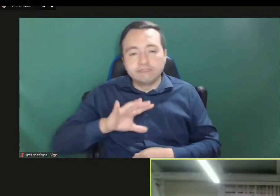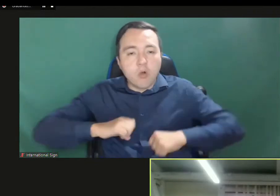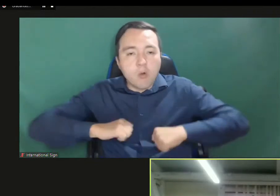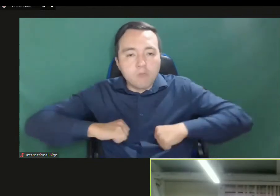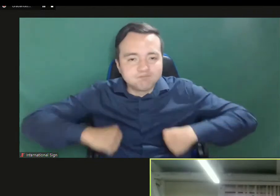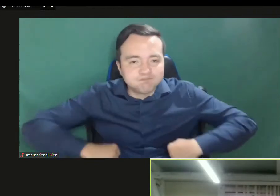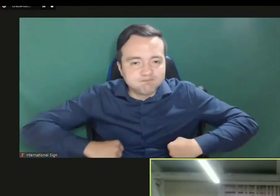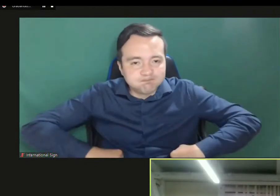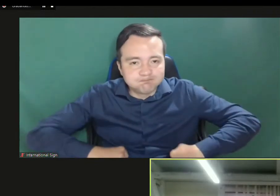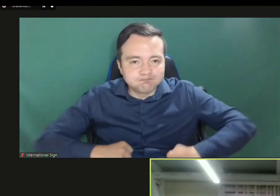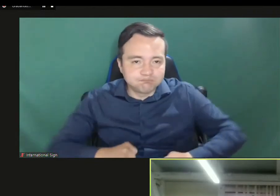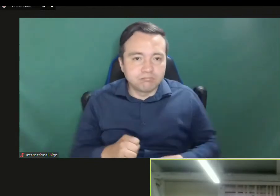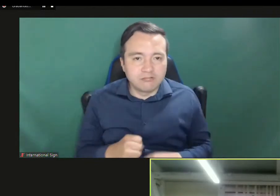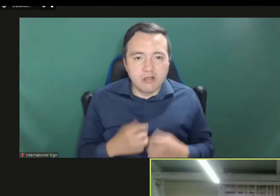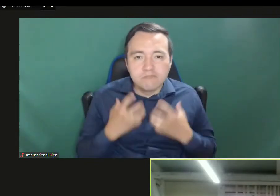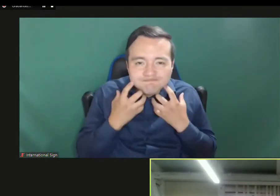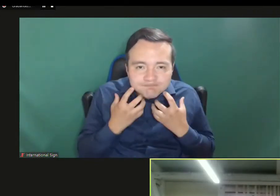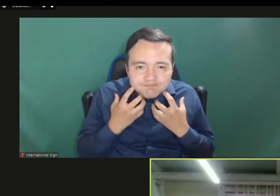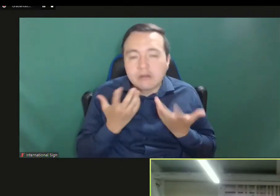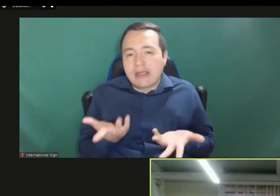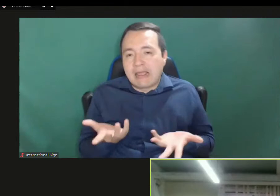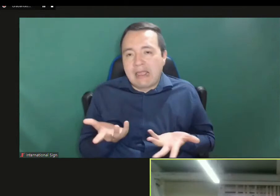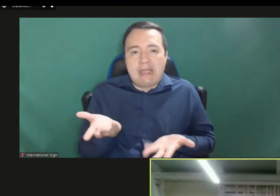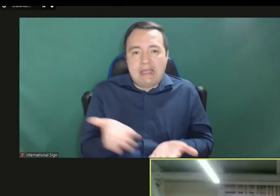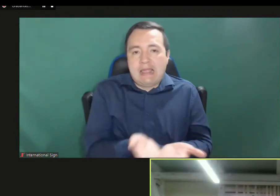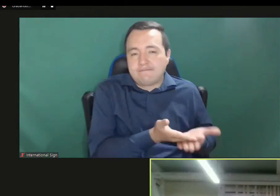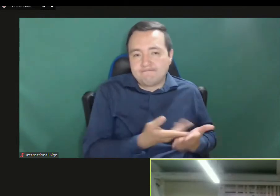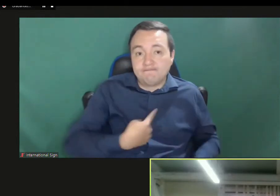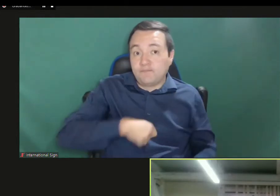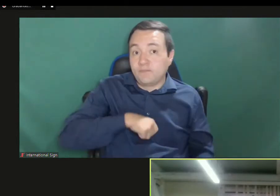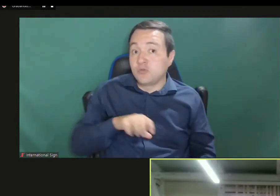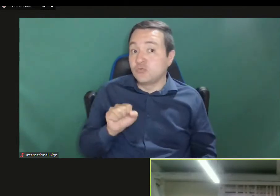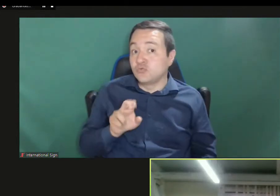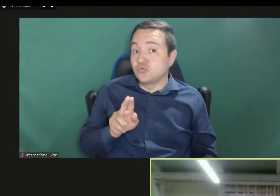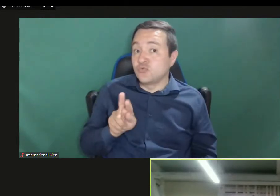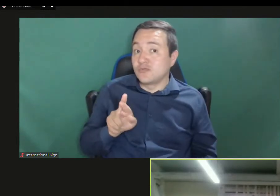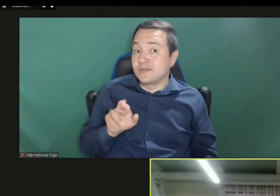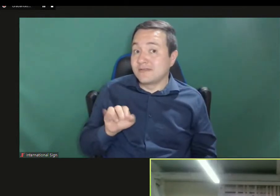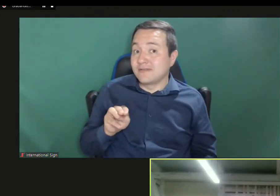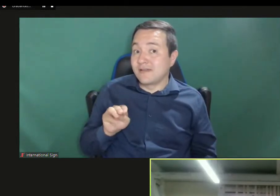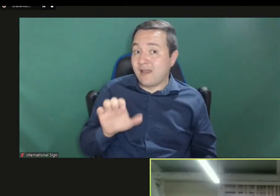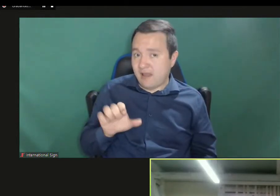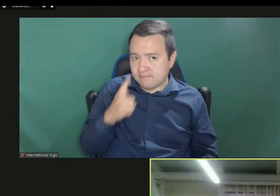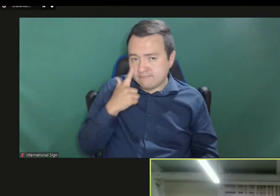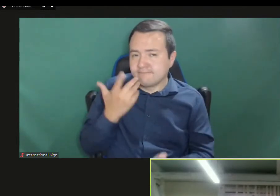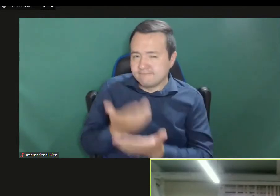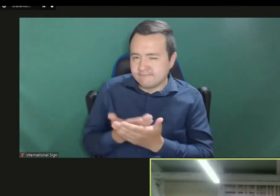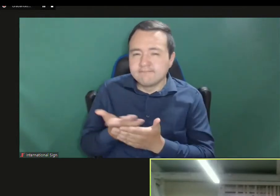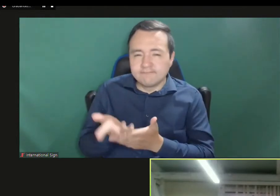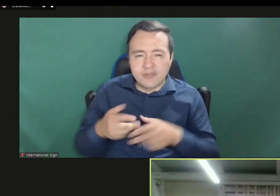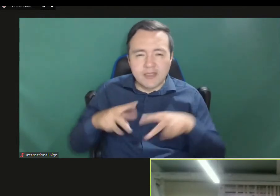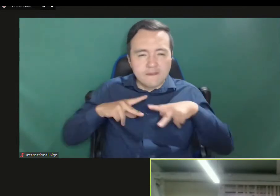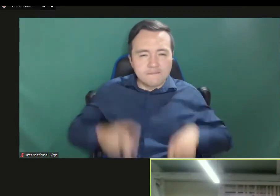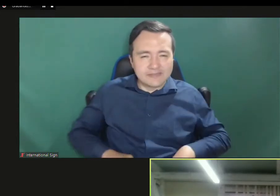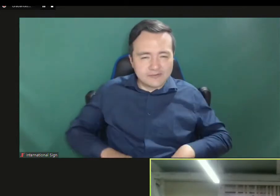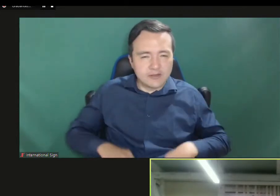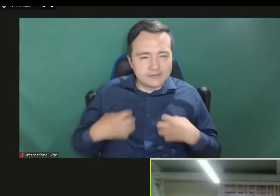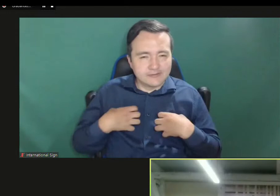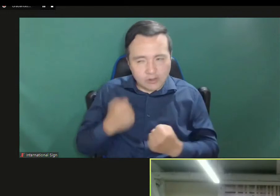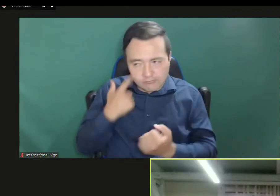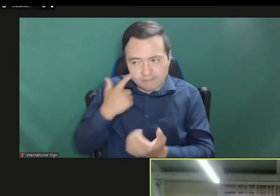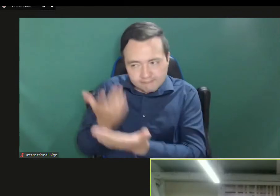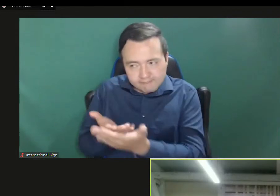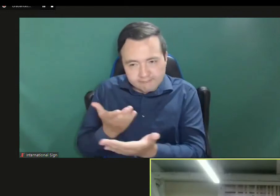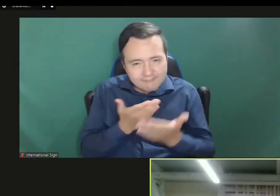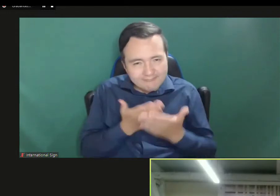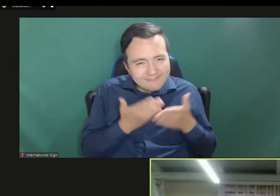Health conducted various interventions to strengthen the prevention and control of NCDs and the risk factors during this